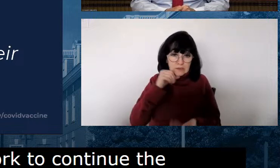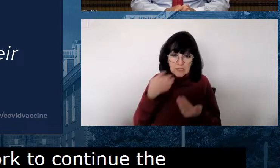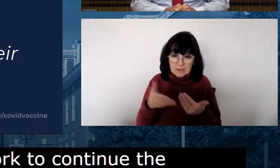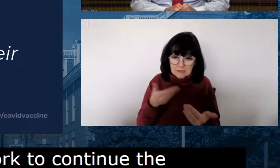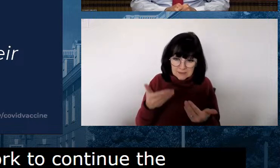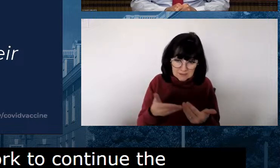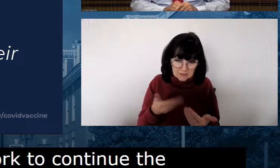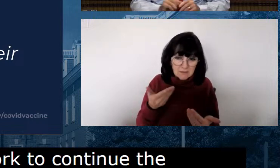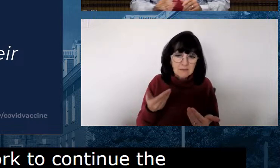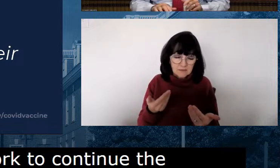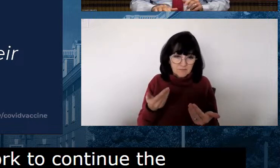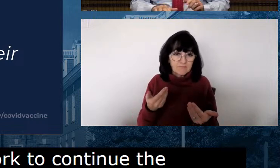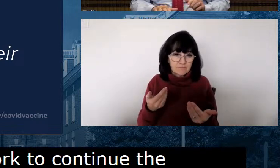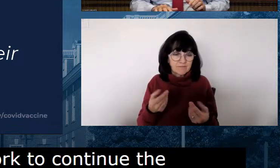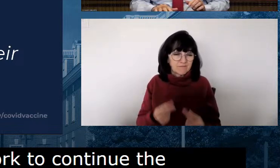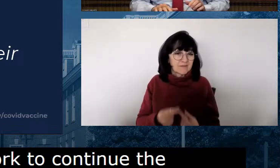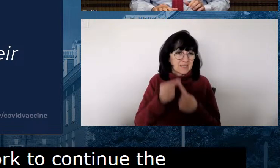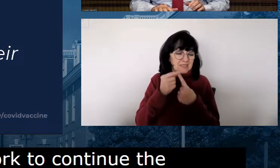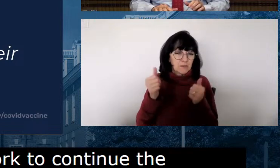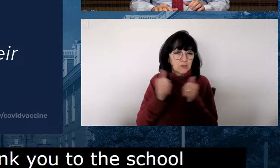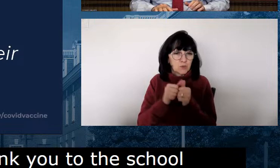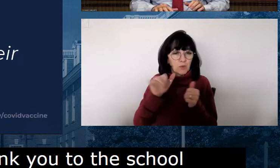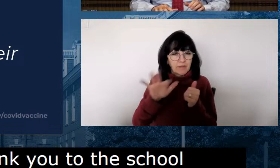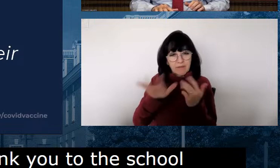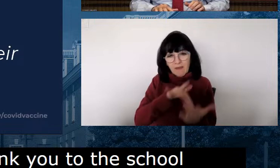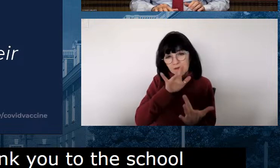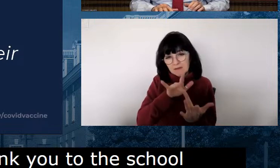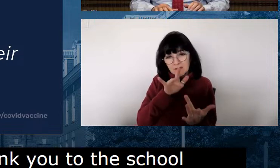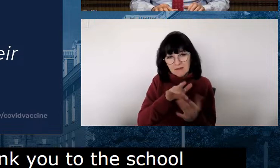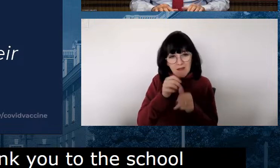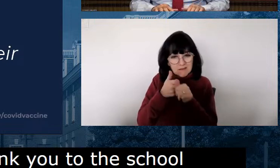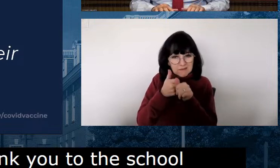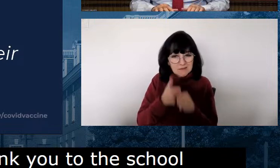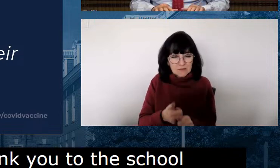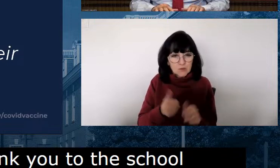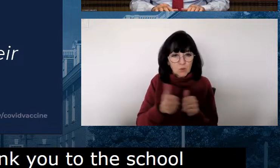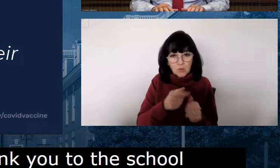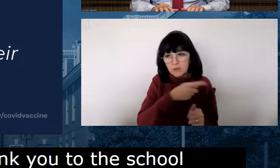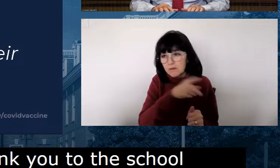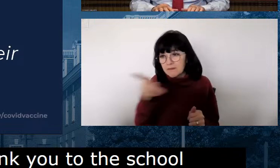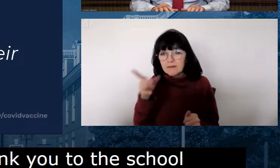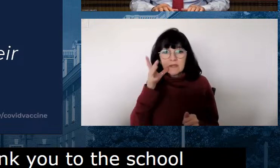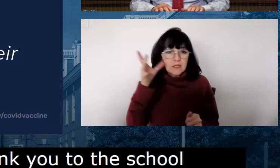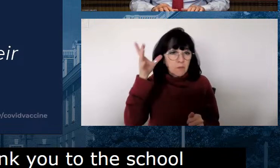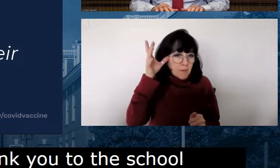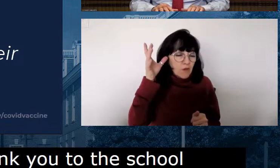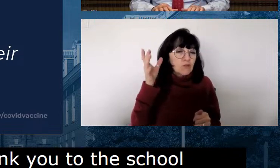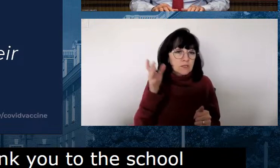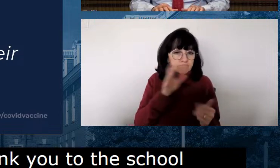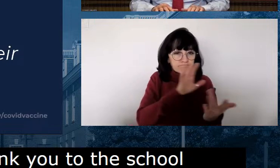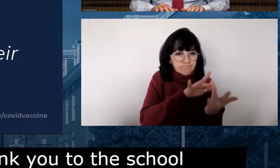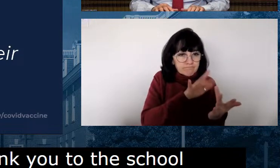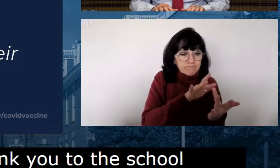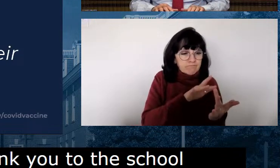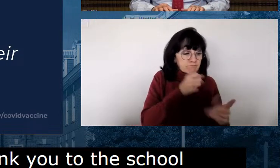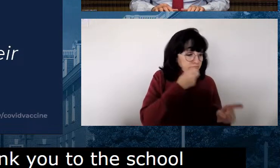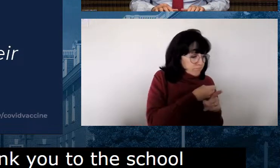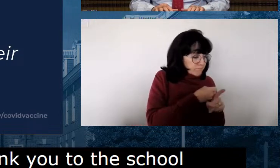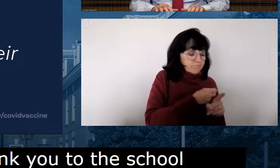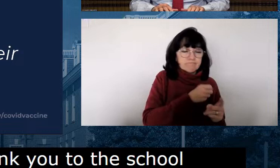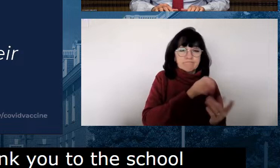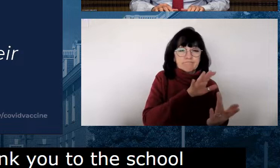now, particularly with the contact tracing, with you as parents, with students. Please work with our